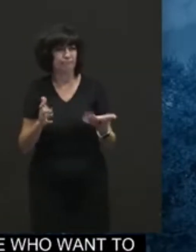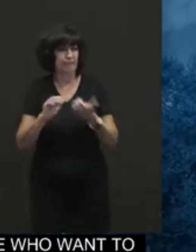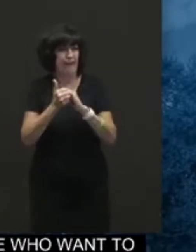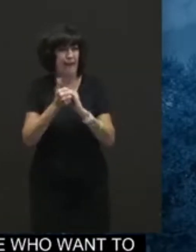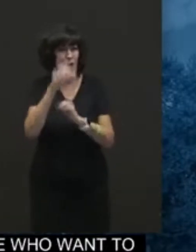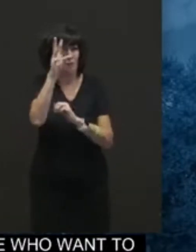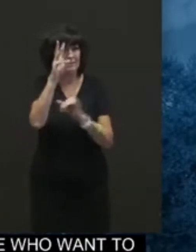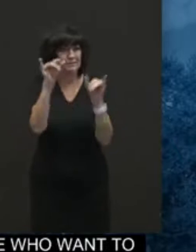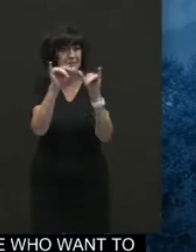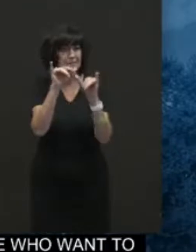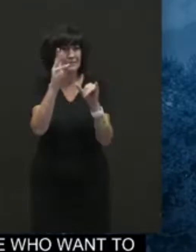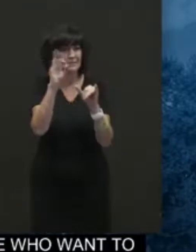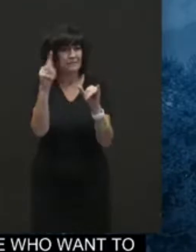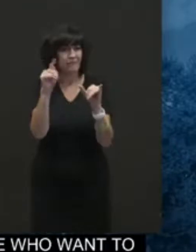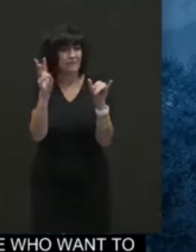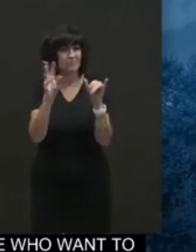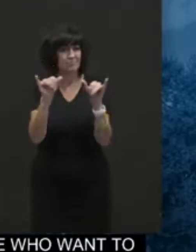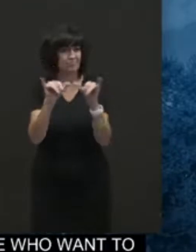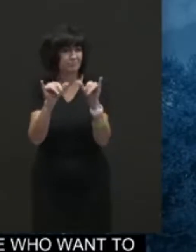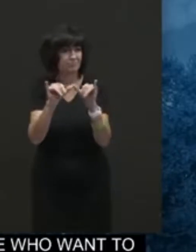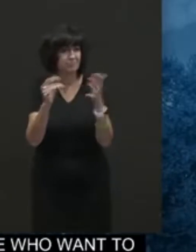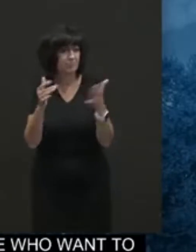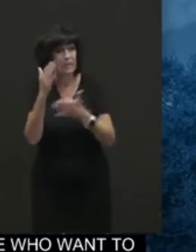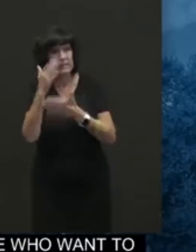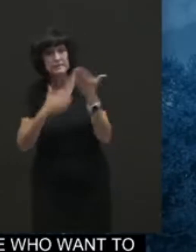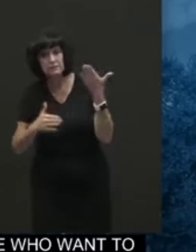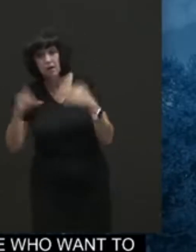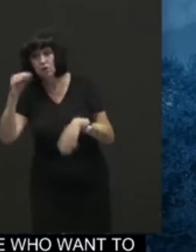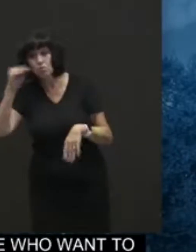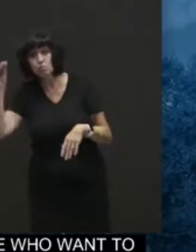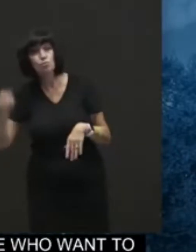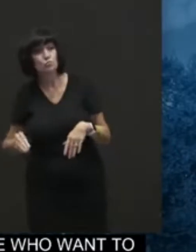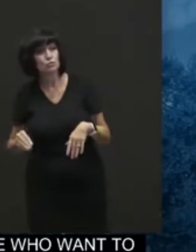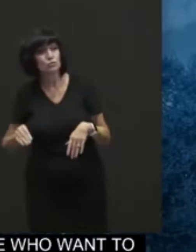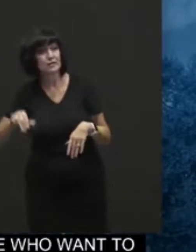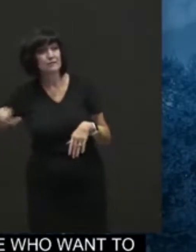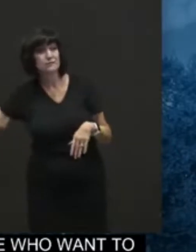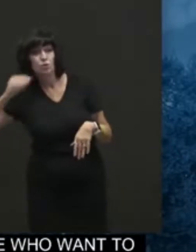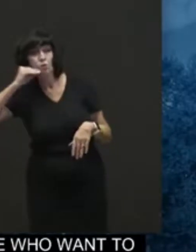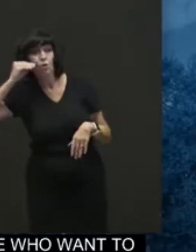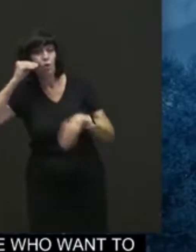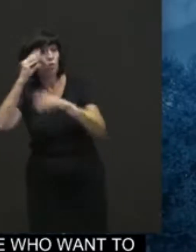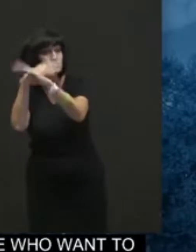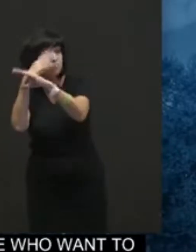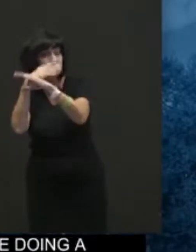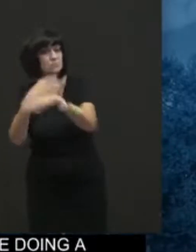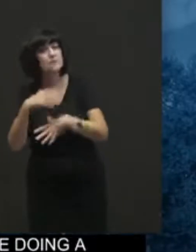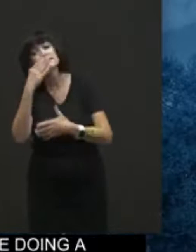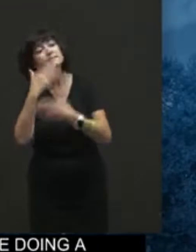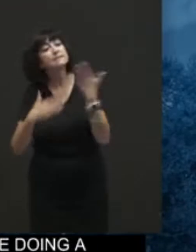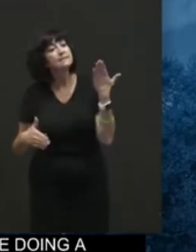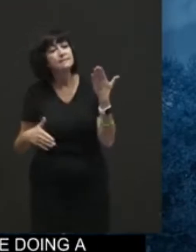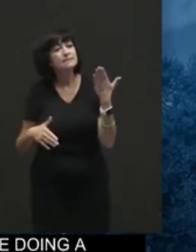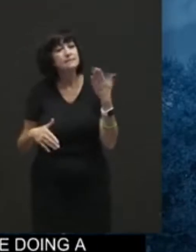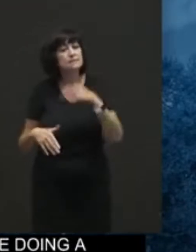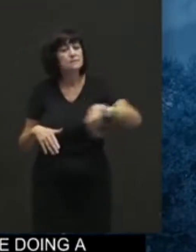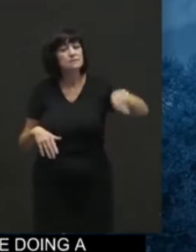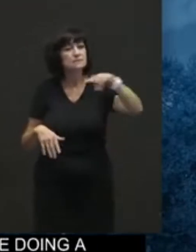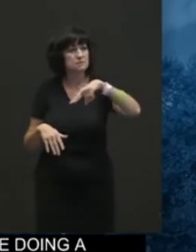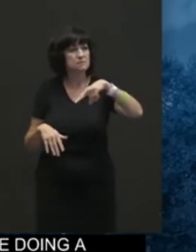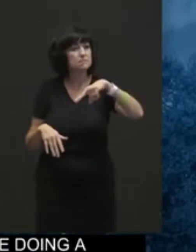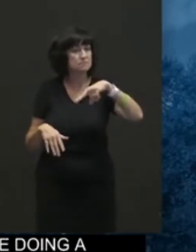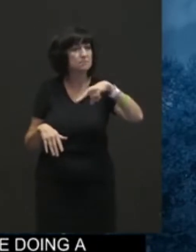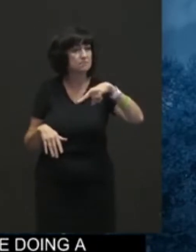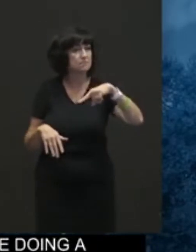doing a hybrid model, some remote learning and some in person, are able to do that because some percentage of their parents say, I'd like